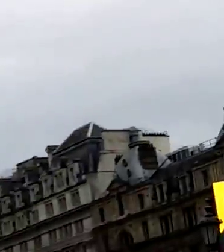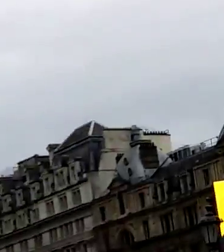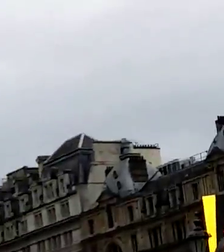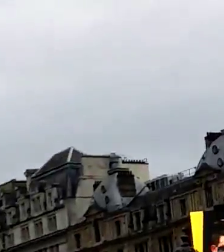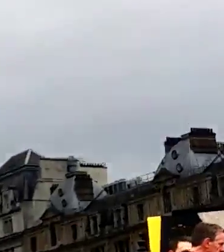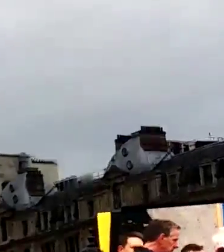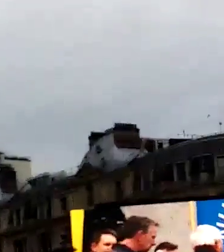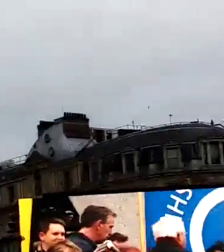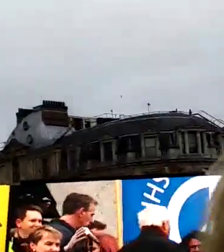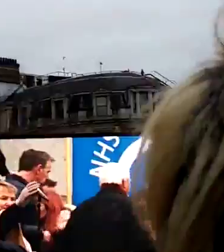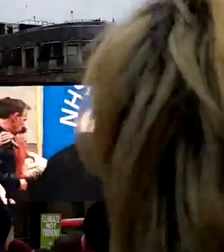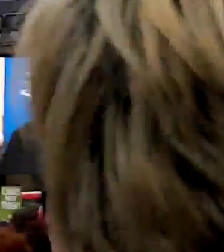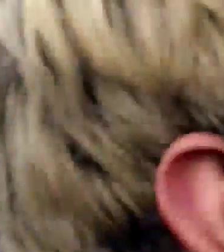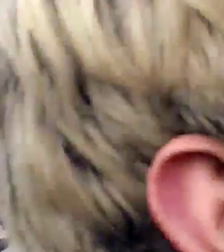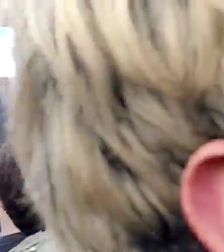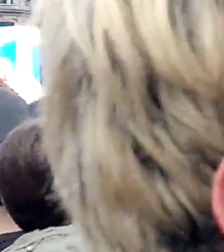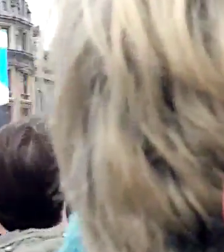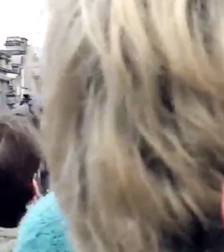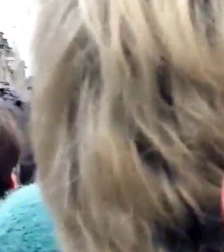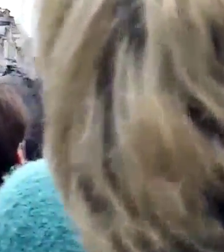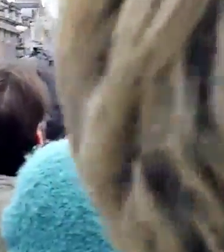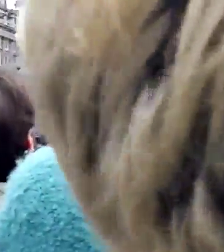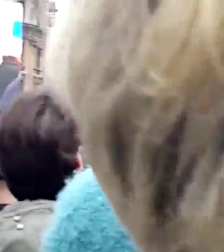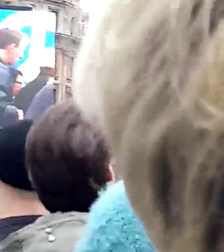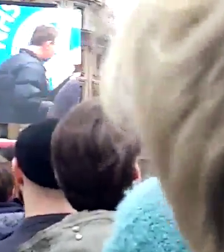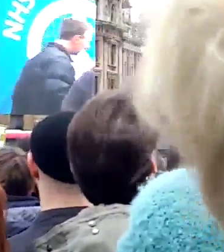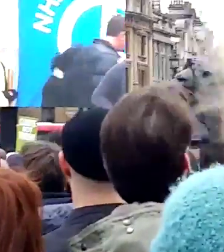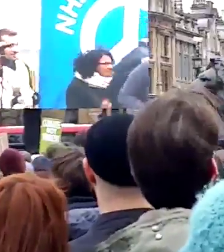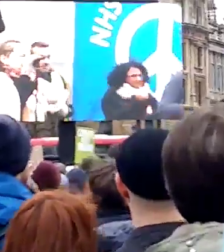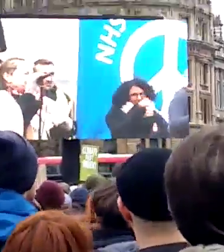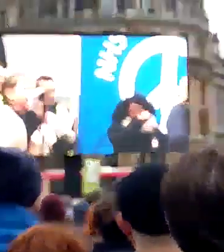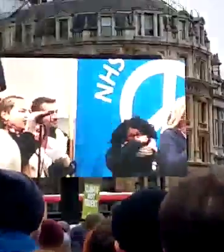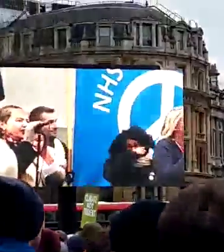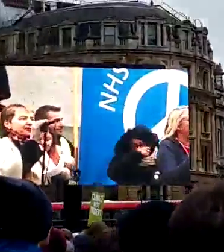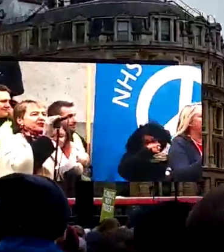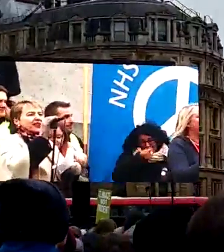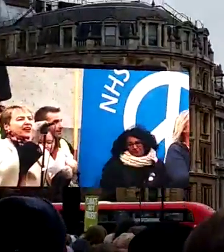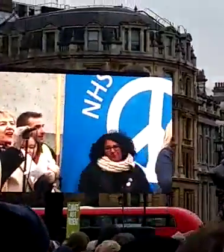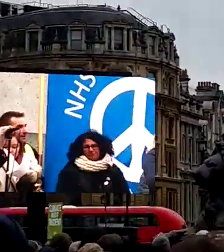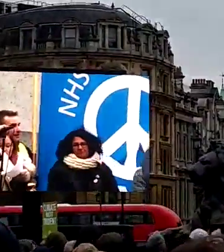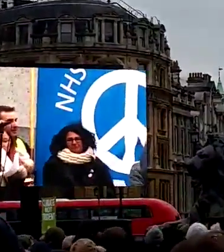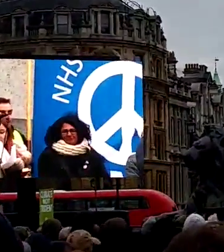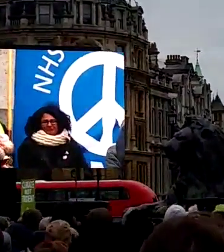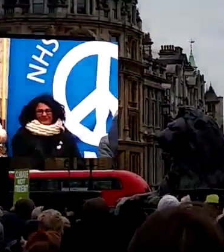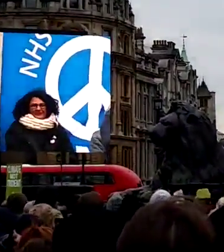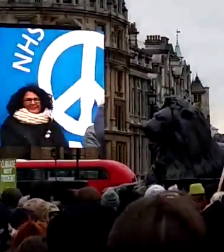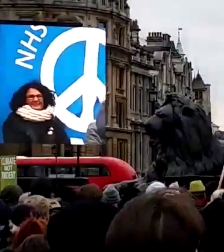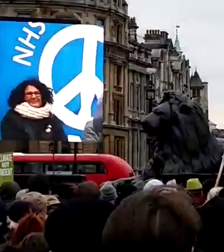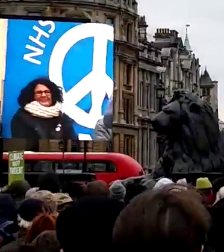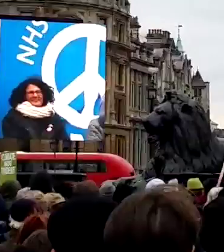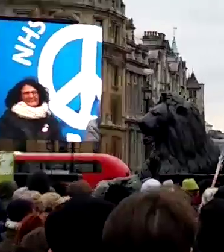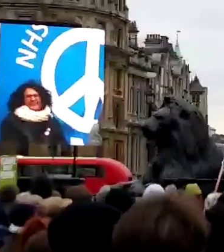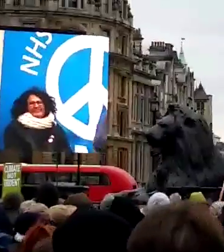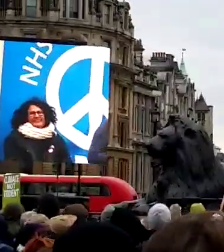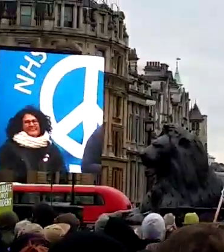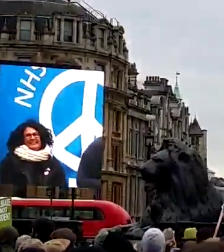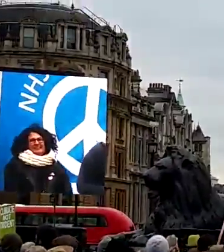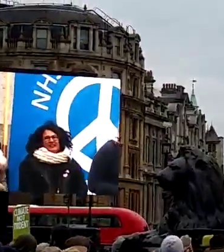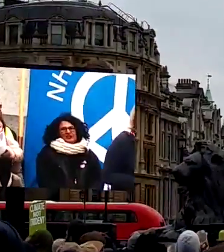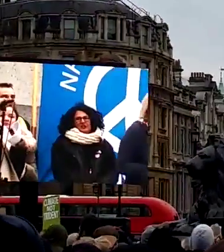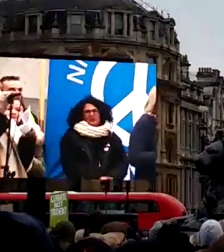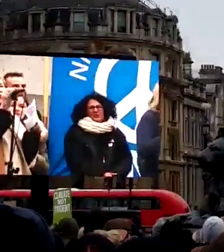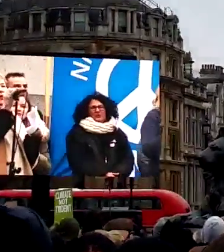Sorry guys, about the helicopter. We don't know if it's police or the BBC, but it's damn annoying. Right now, many people